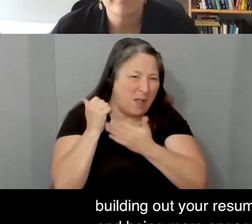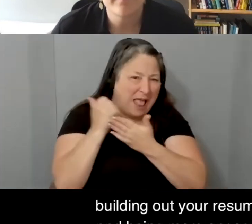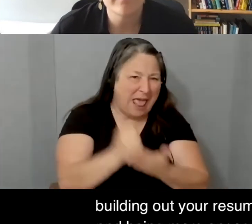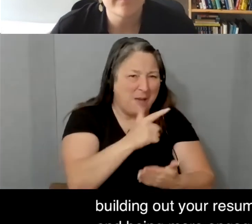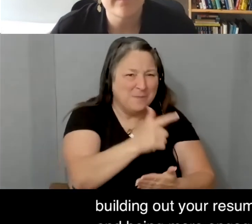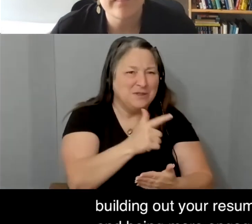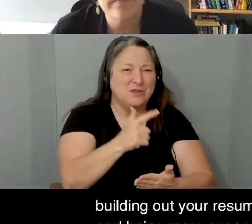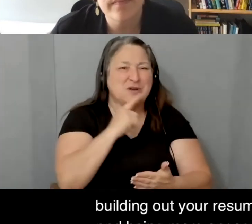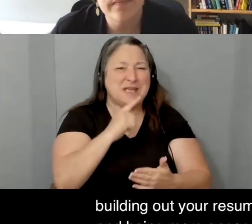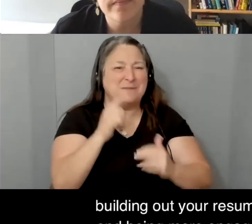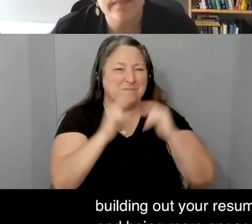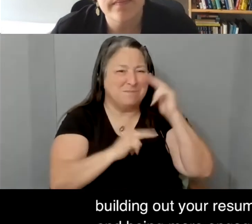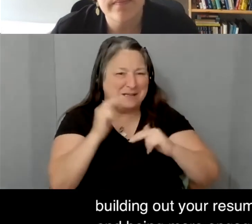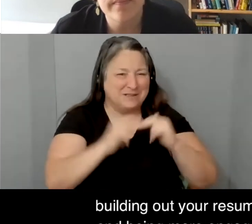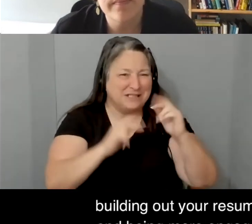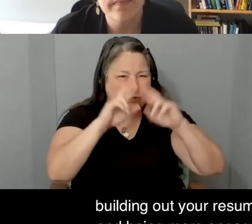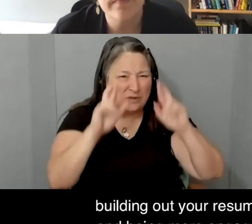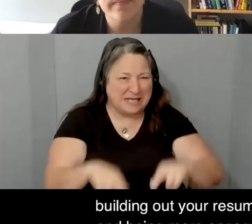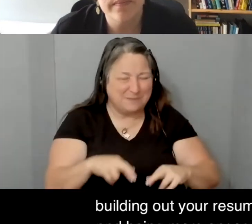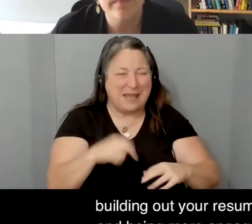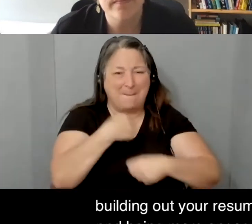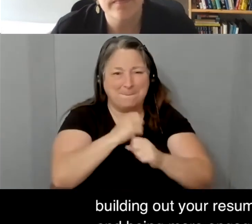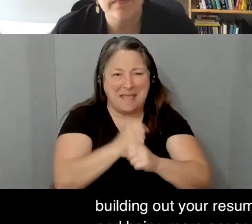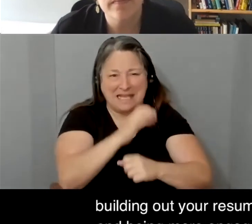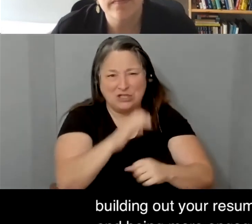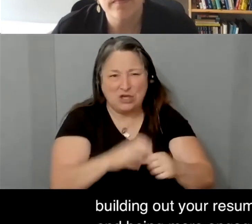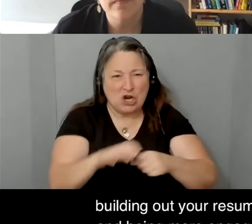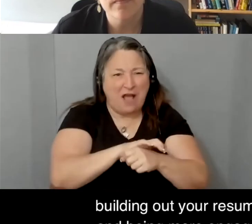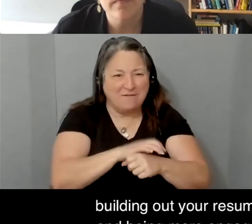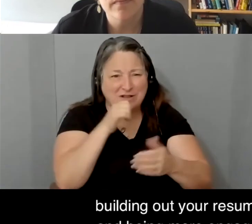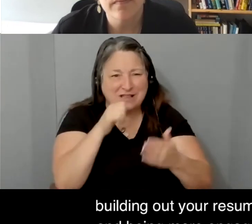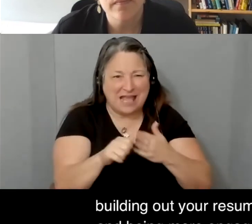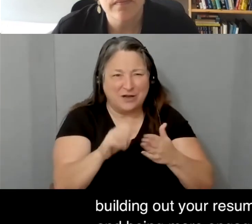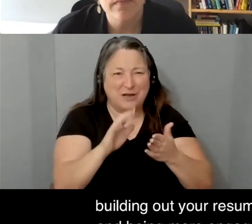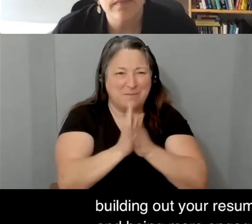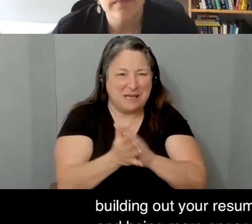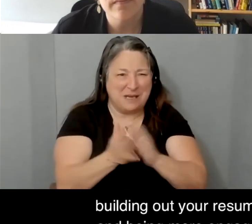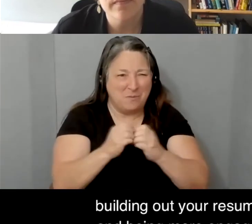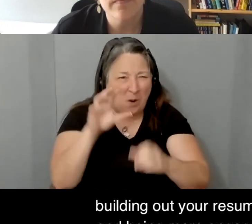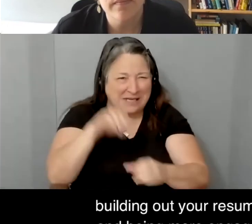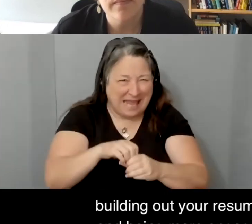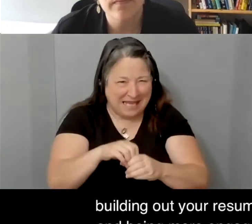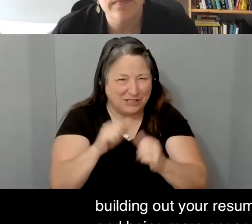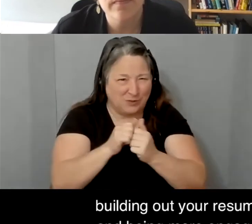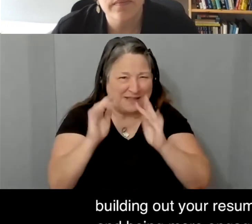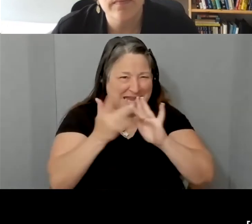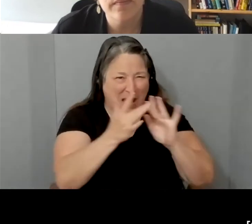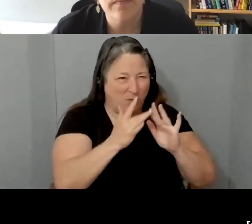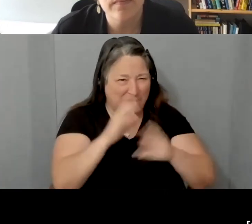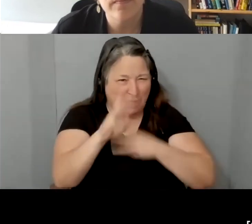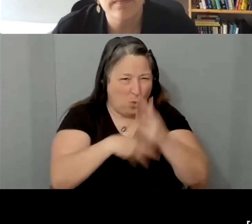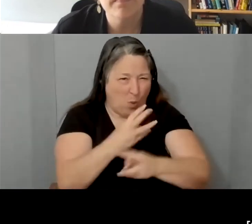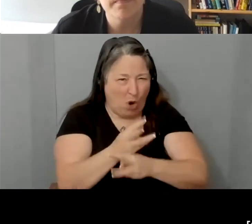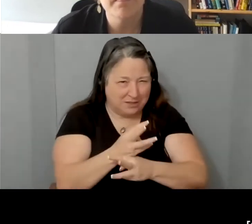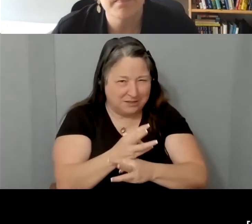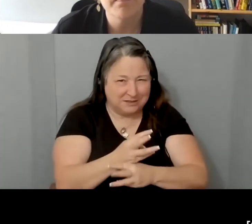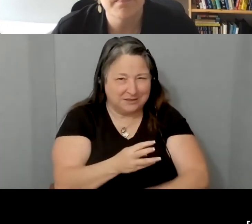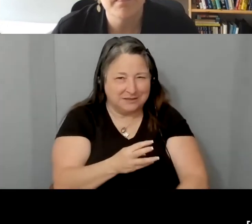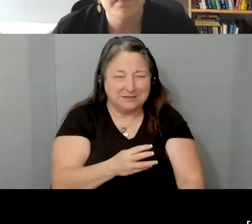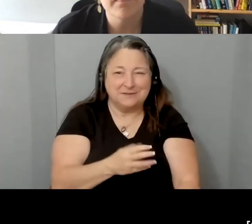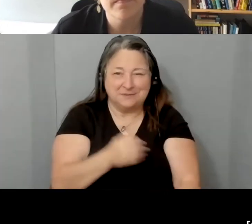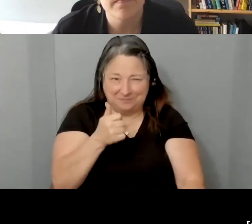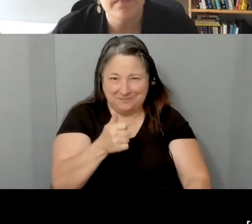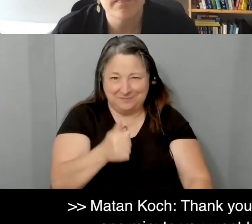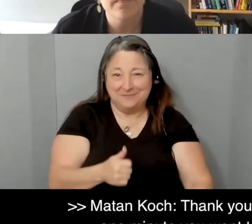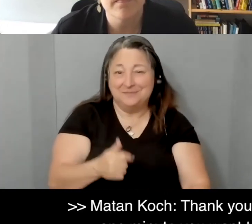your resume, building out your cover letter, and being more engaged in the networking world. So just that you're not alone to do